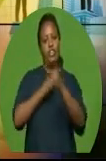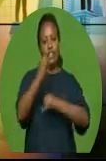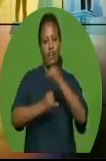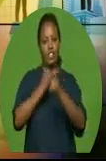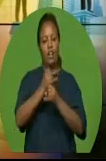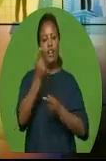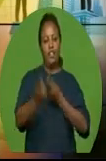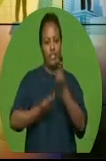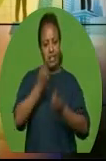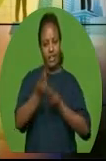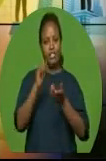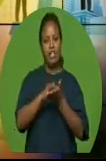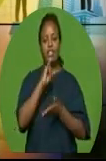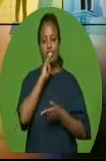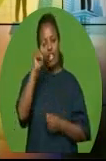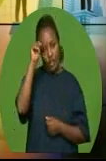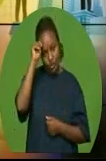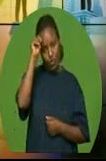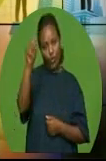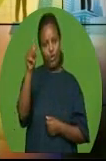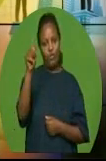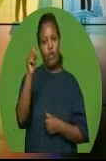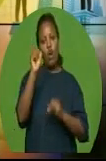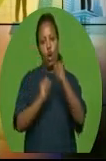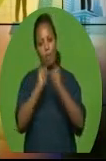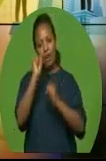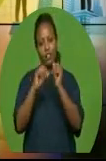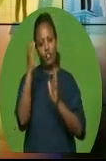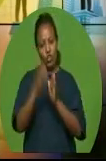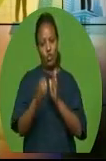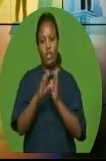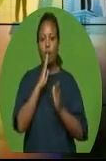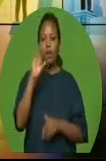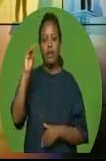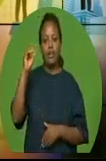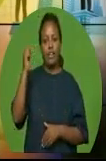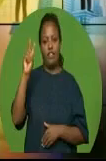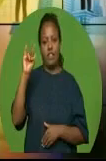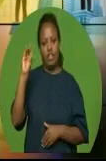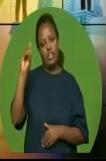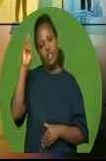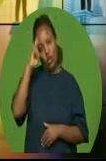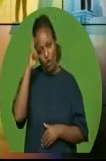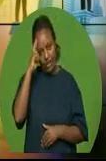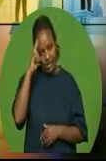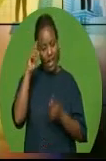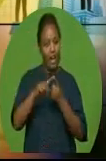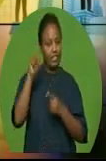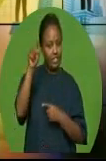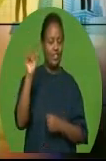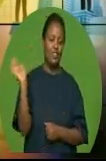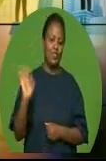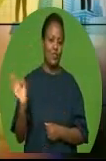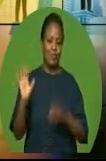basis of international trade, that is Theory of Comparative Cost by David Ricardo.